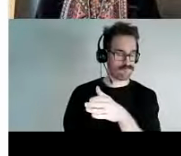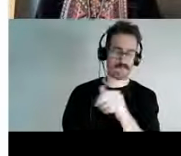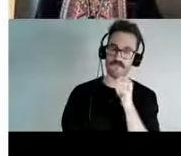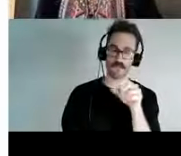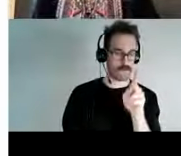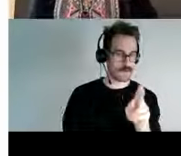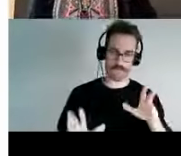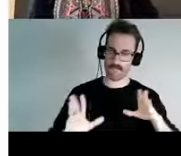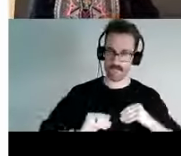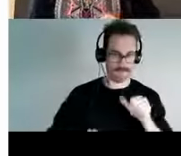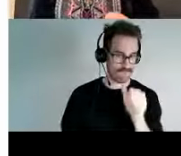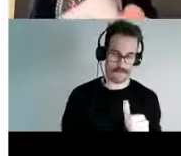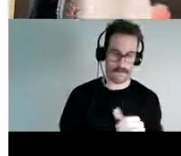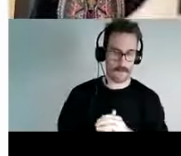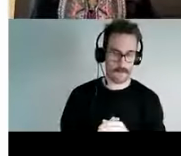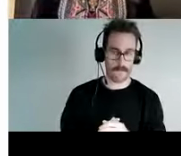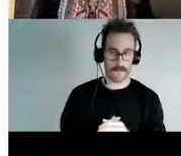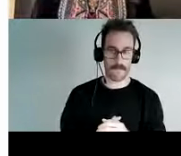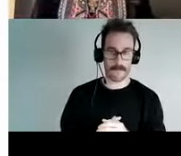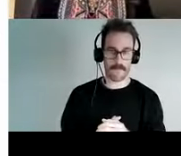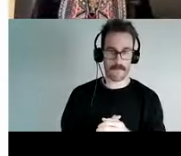abuses. Next slide.